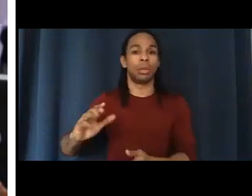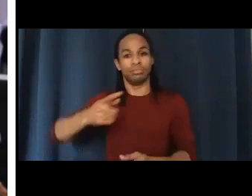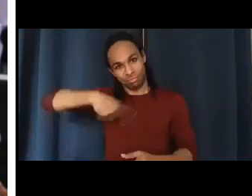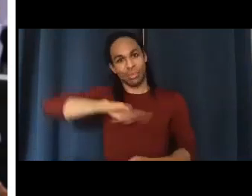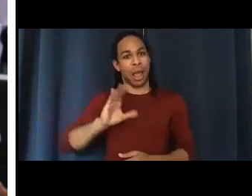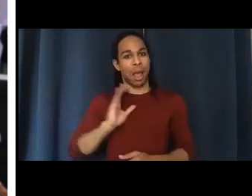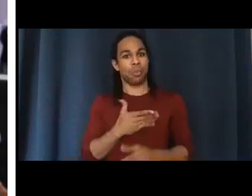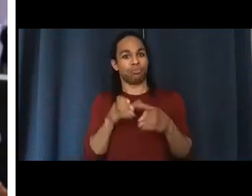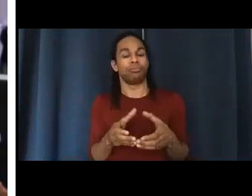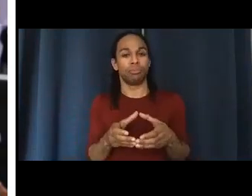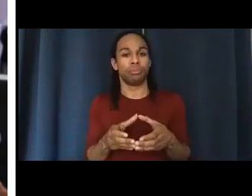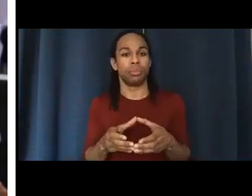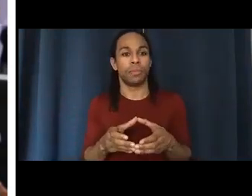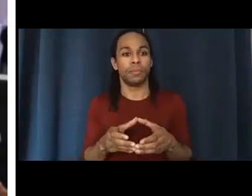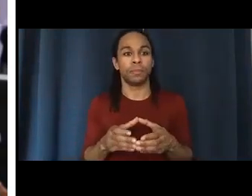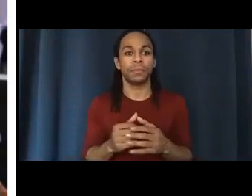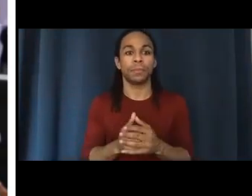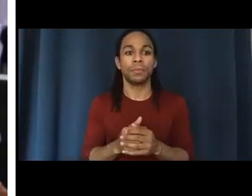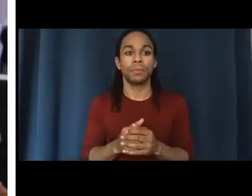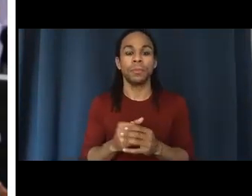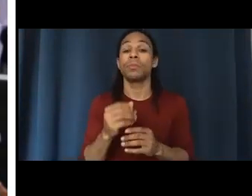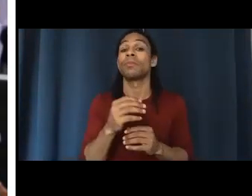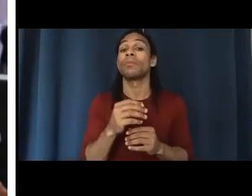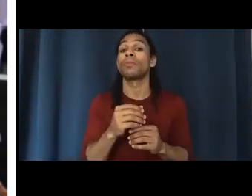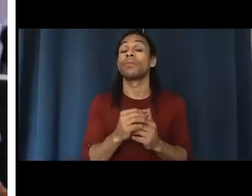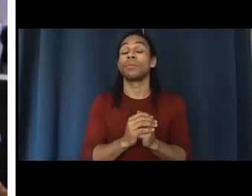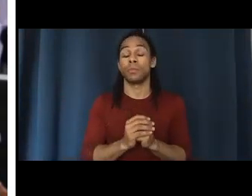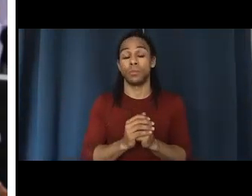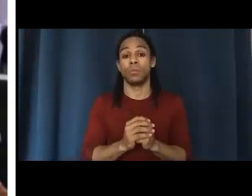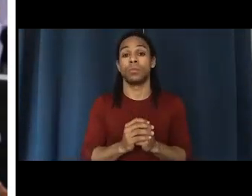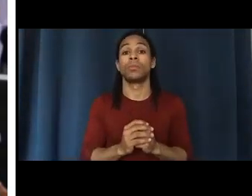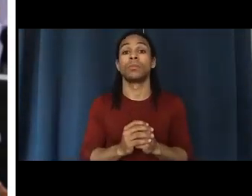And on the other hand, he has already instituted